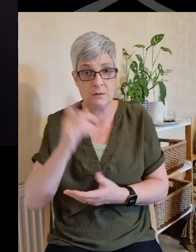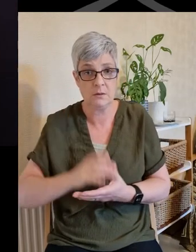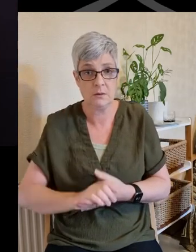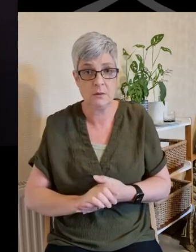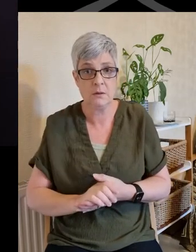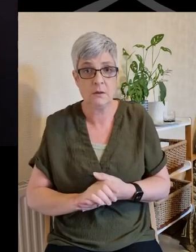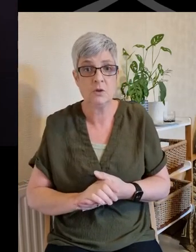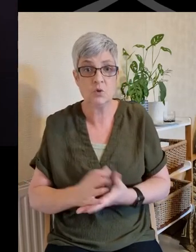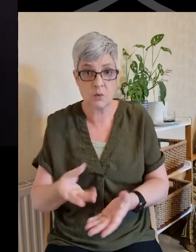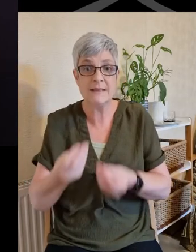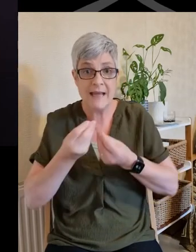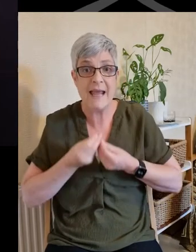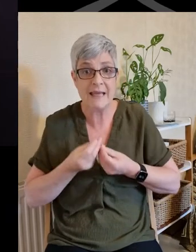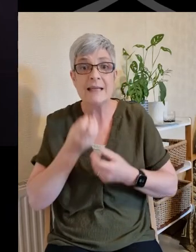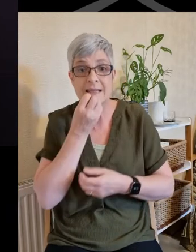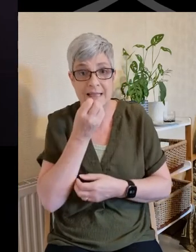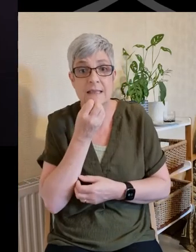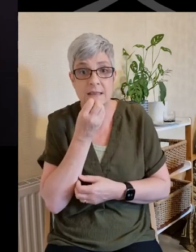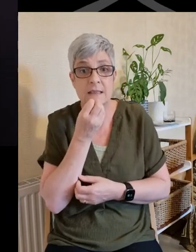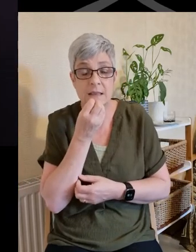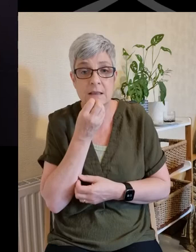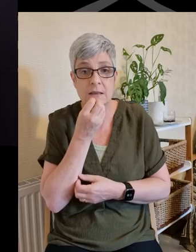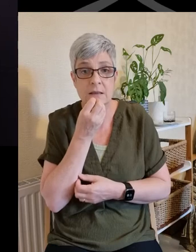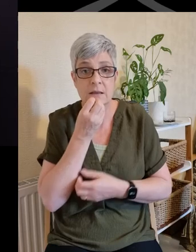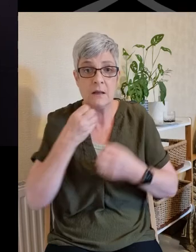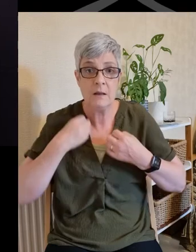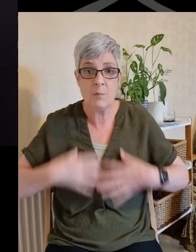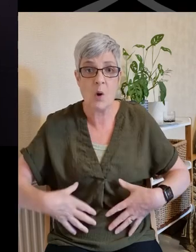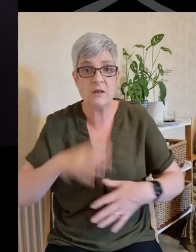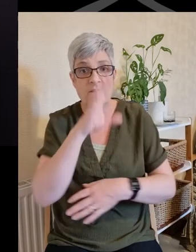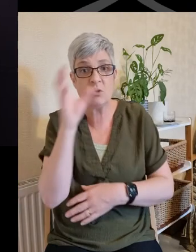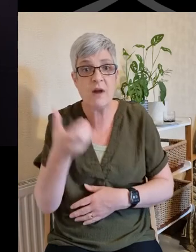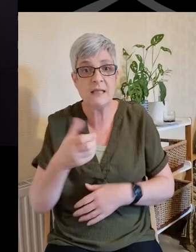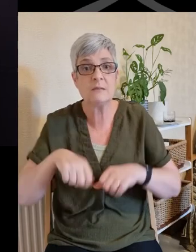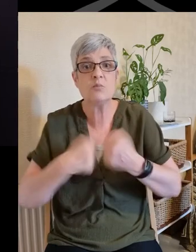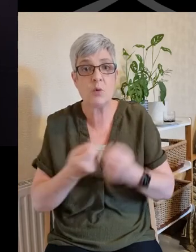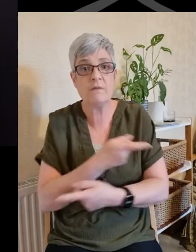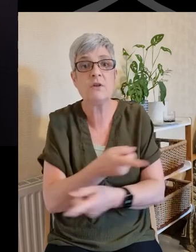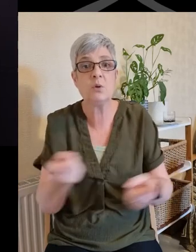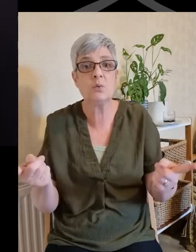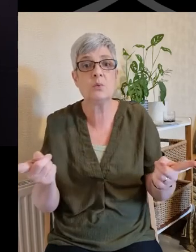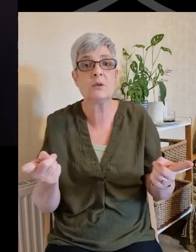So take and eat. The body of Christ was broken for you.